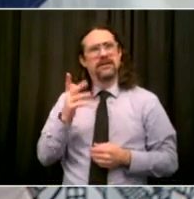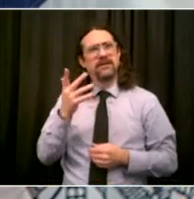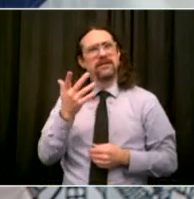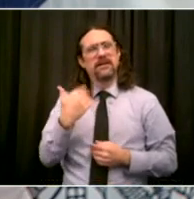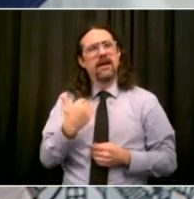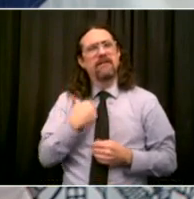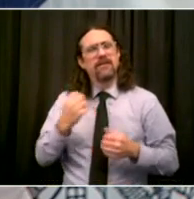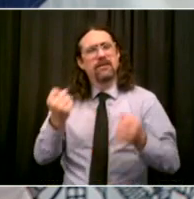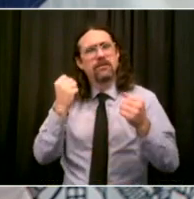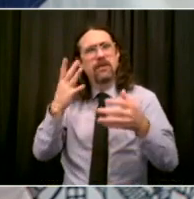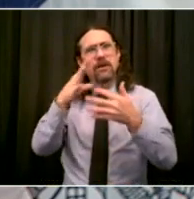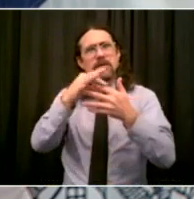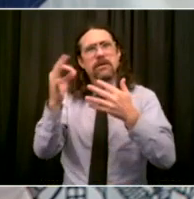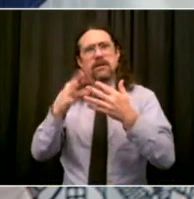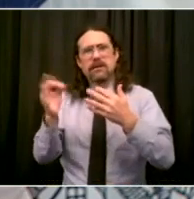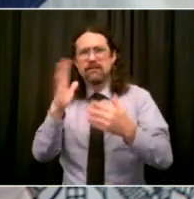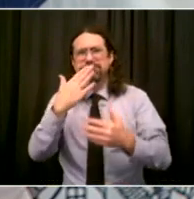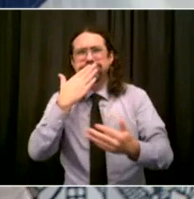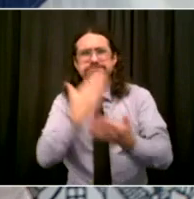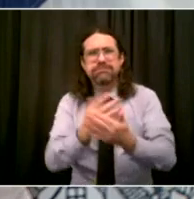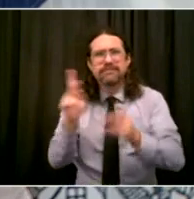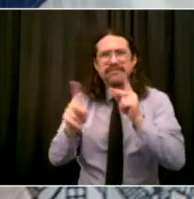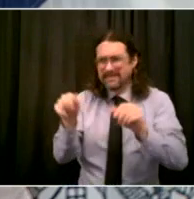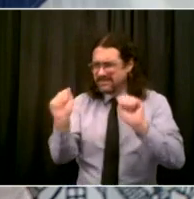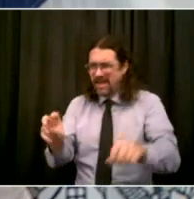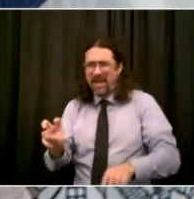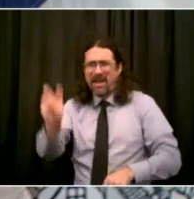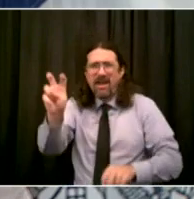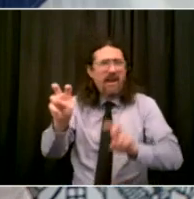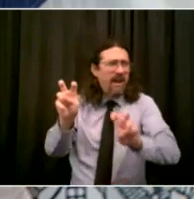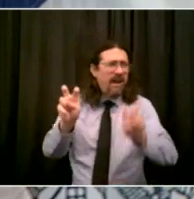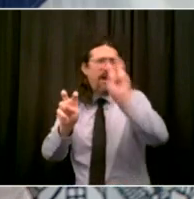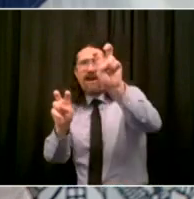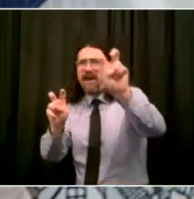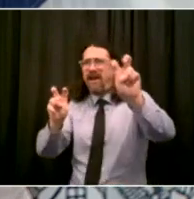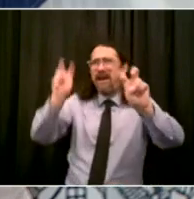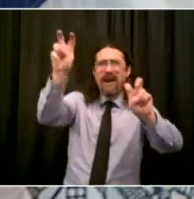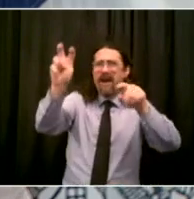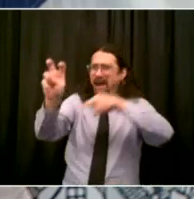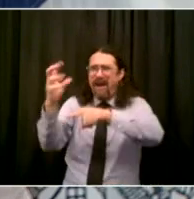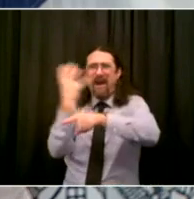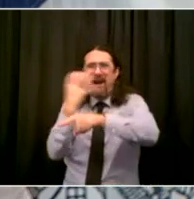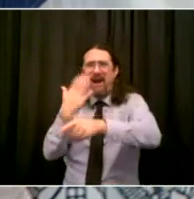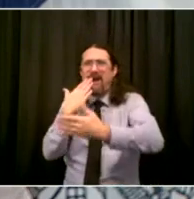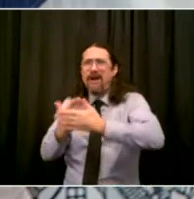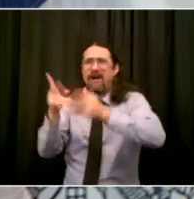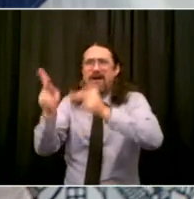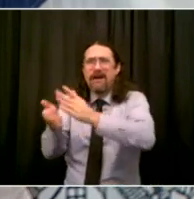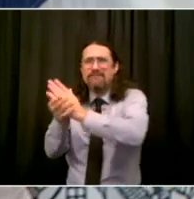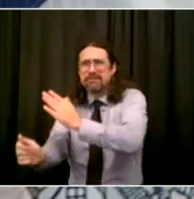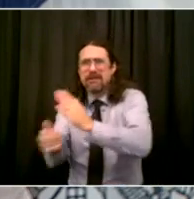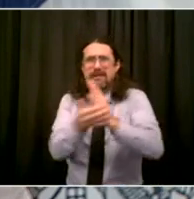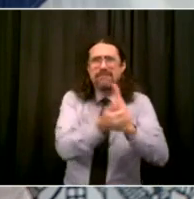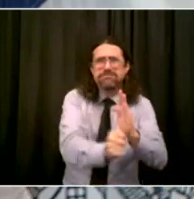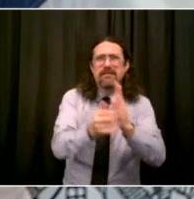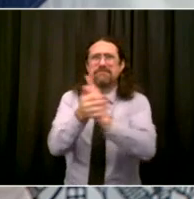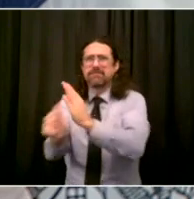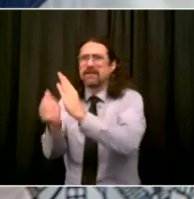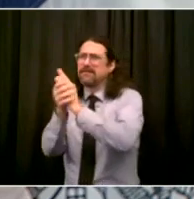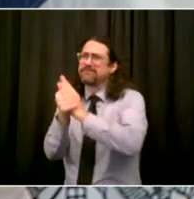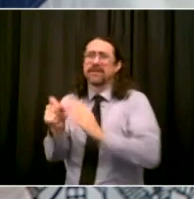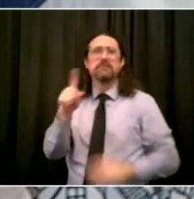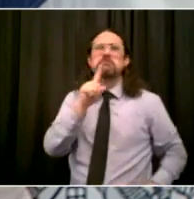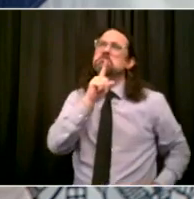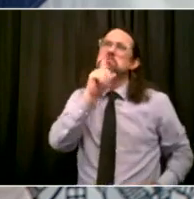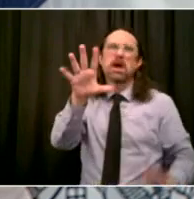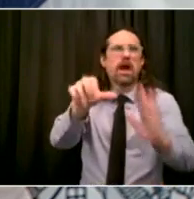here is a lot of really deserving people getting their opportunity to lead. It's also incredibly important that our police